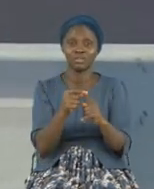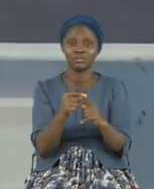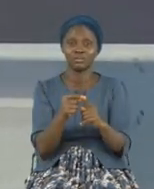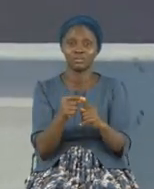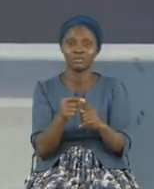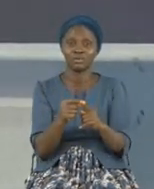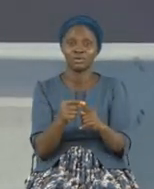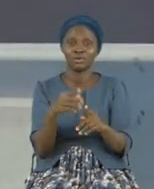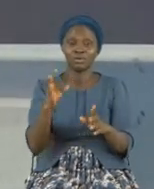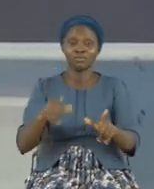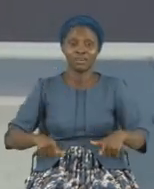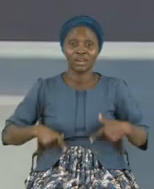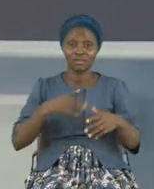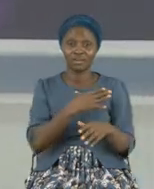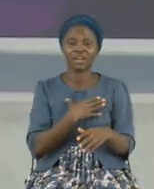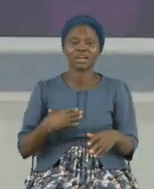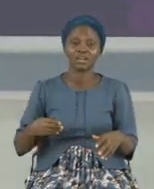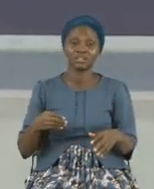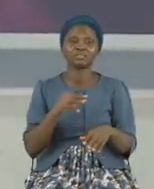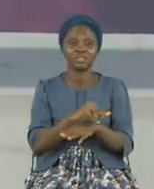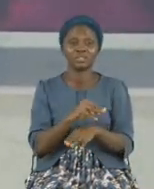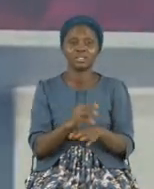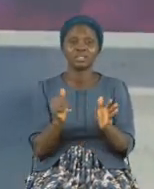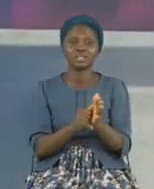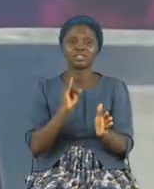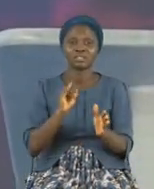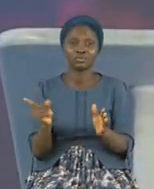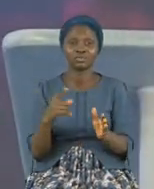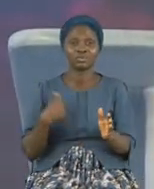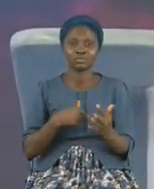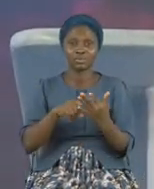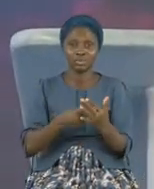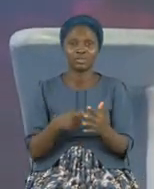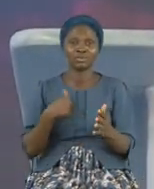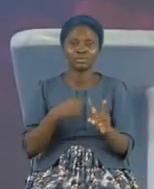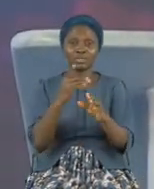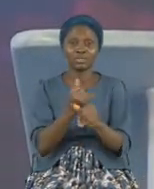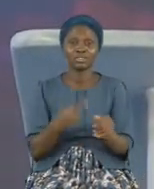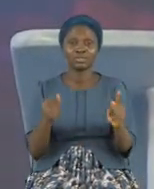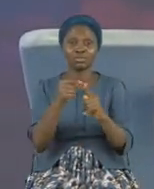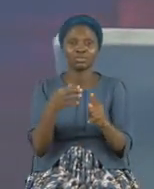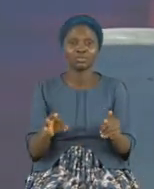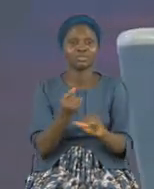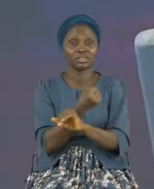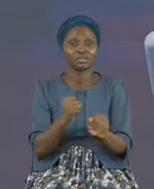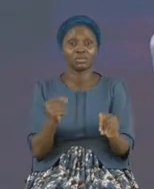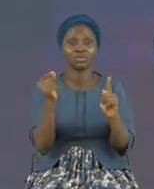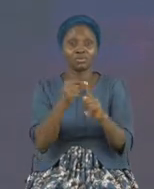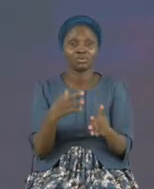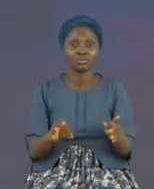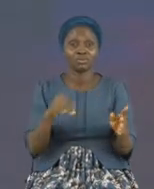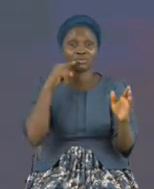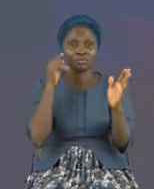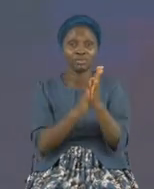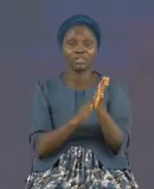and ministry. That's where we start. We hear the word of salvation, the word of grace, the word of his power,